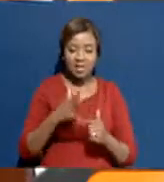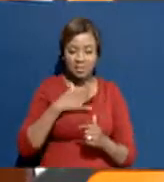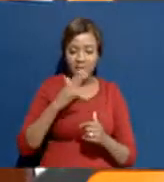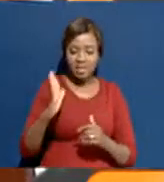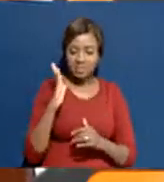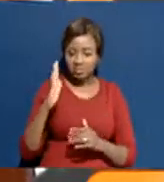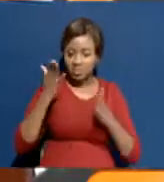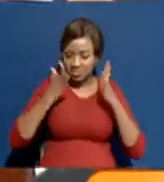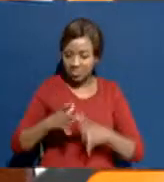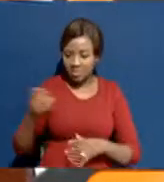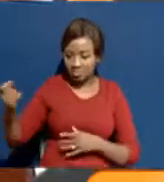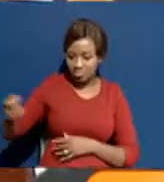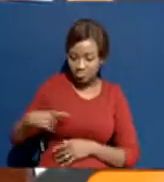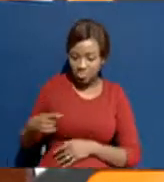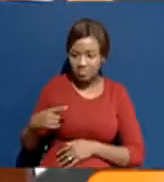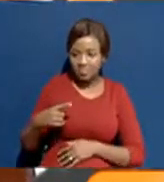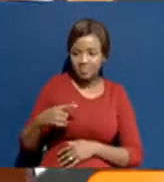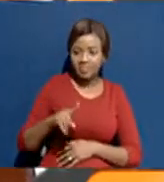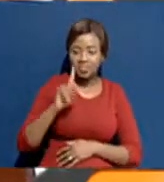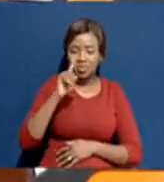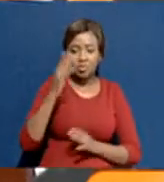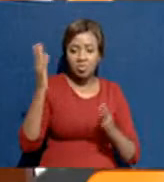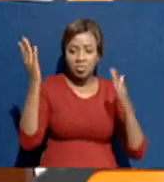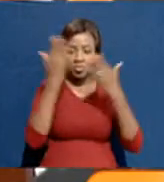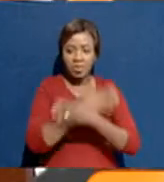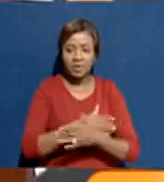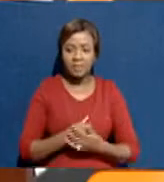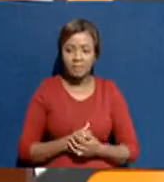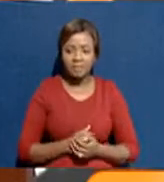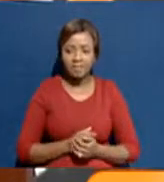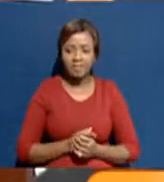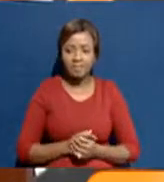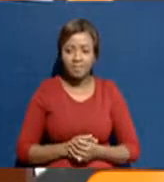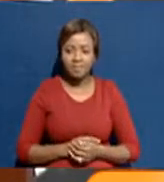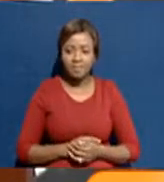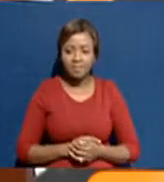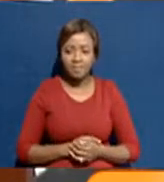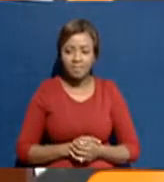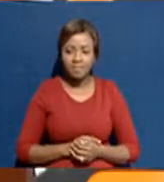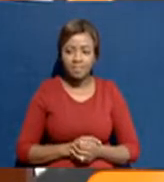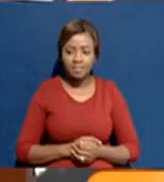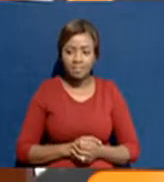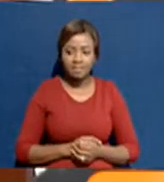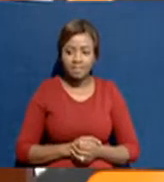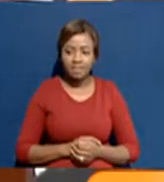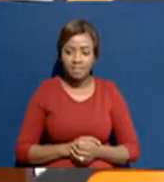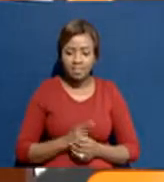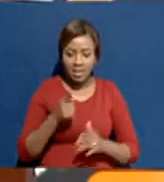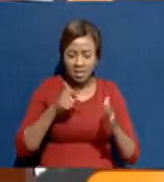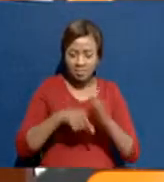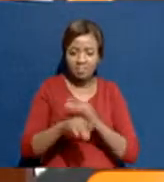because one night, I think, they attacked my neighbor.